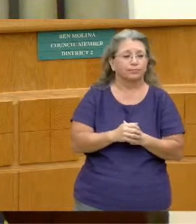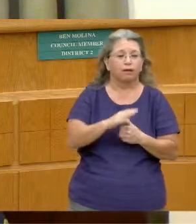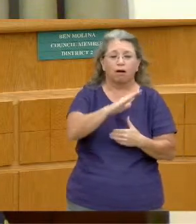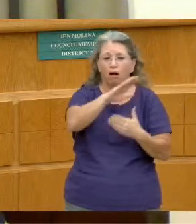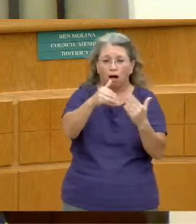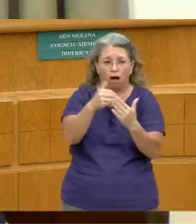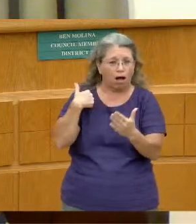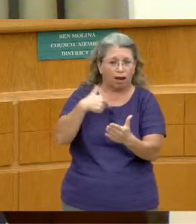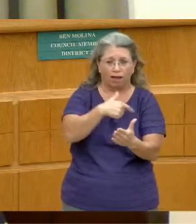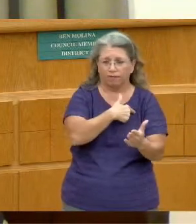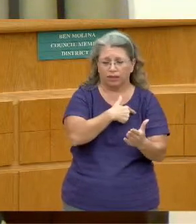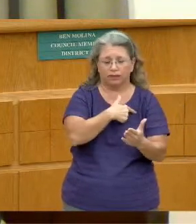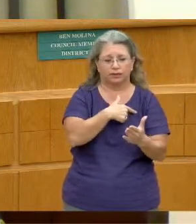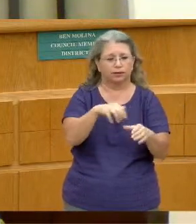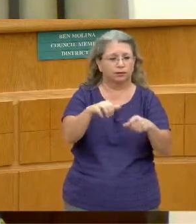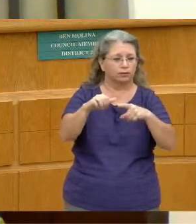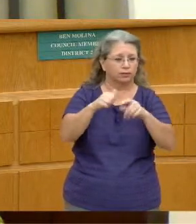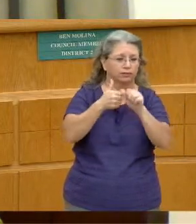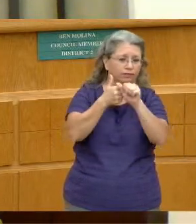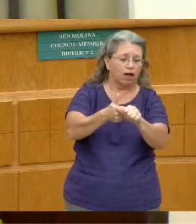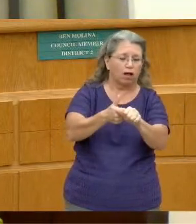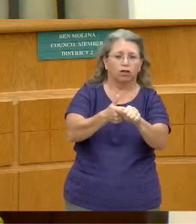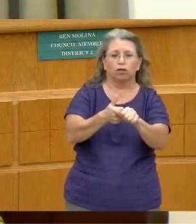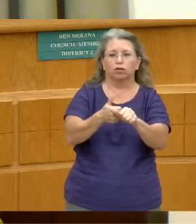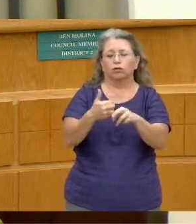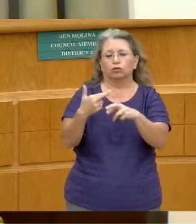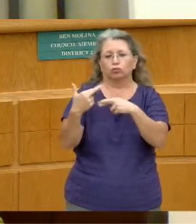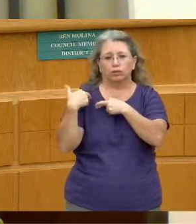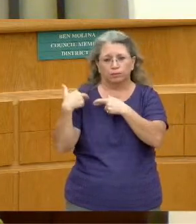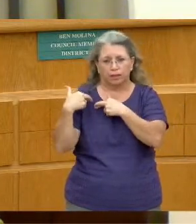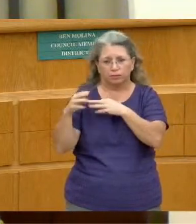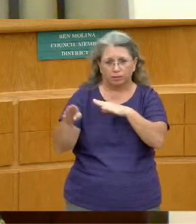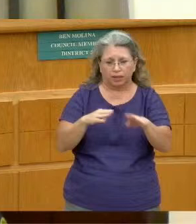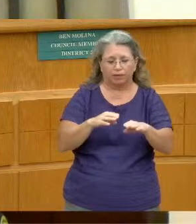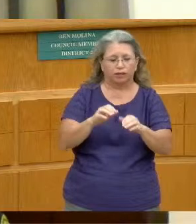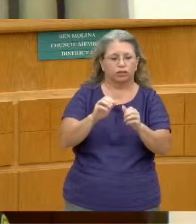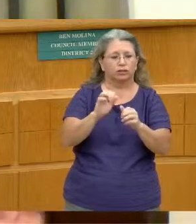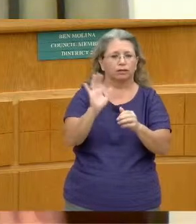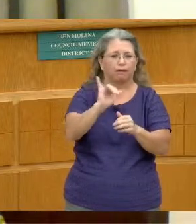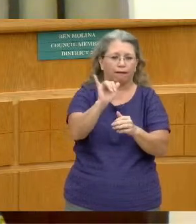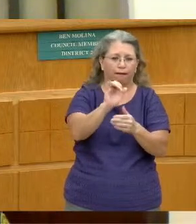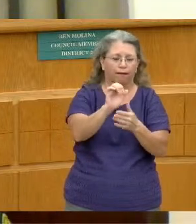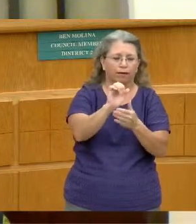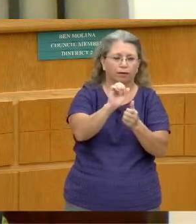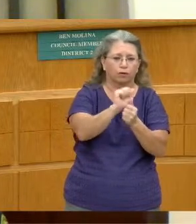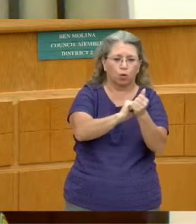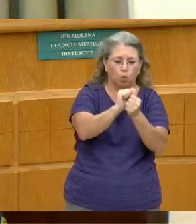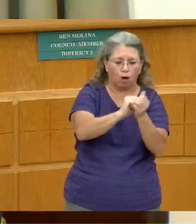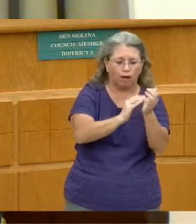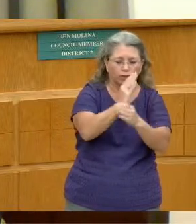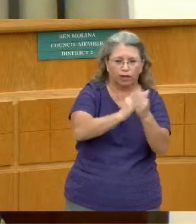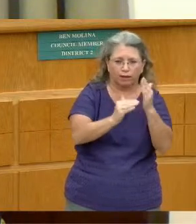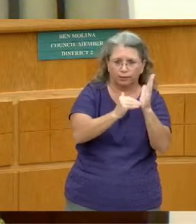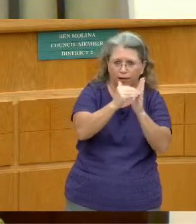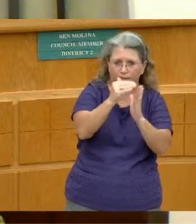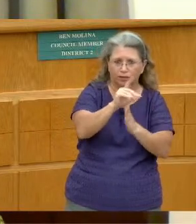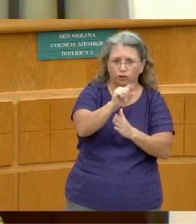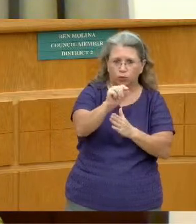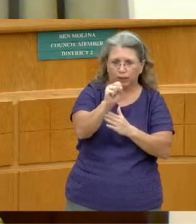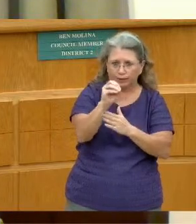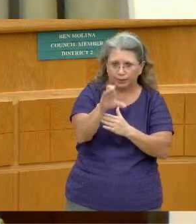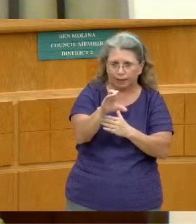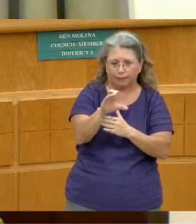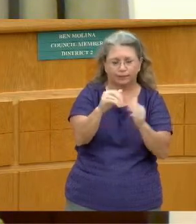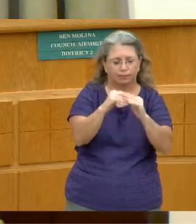as washing our hands often for 20 seconds at least. Also, social distancing